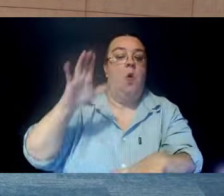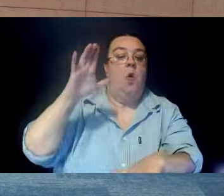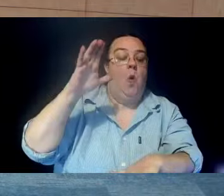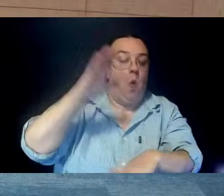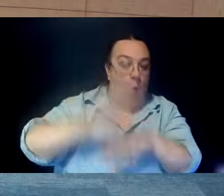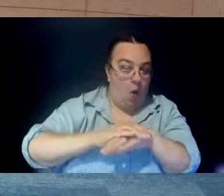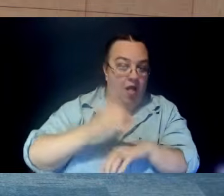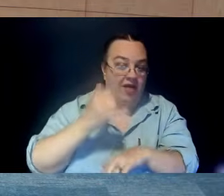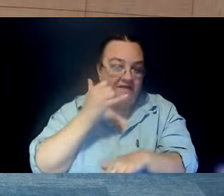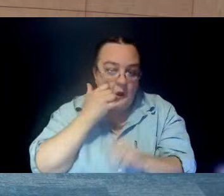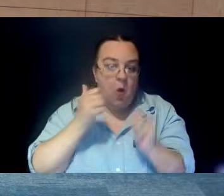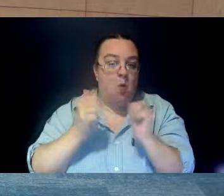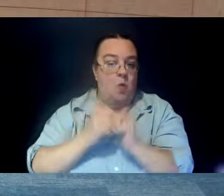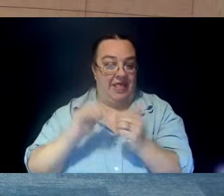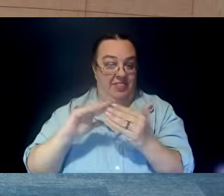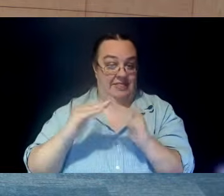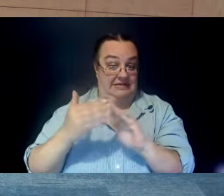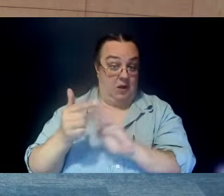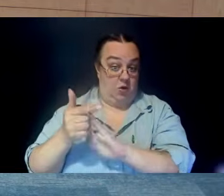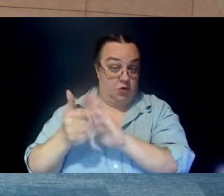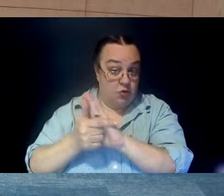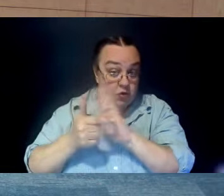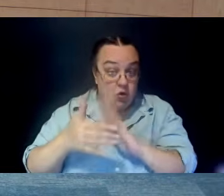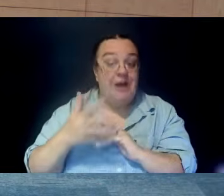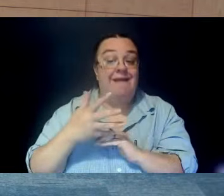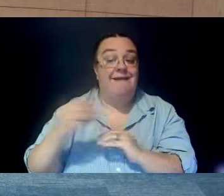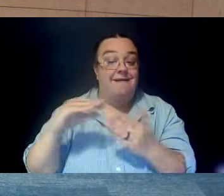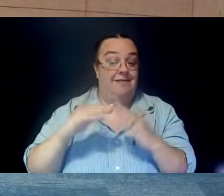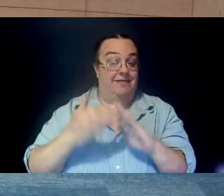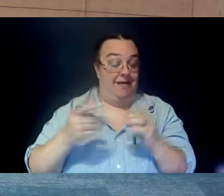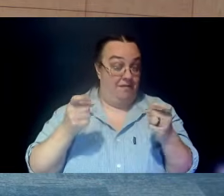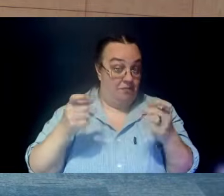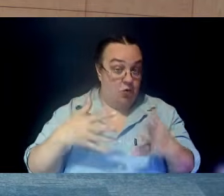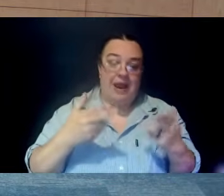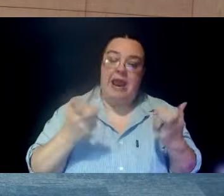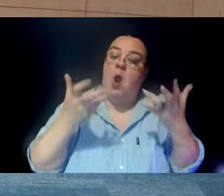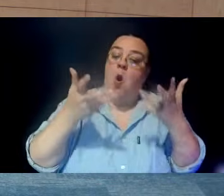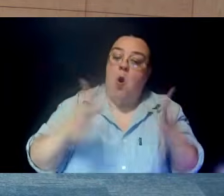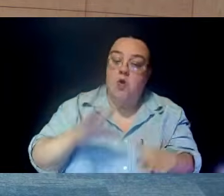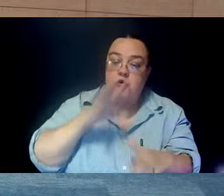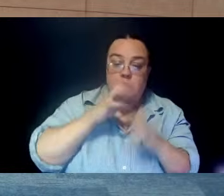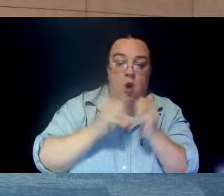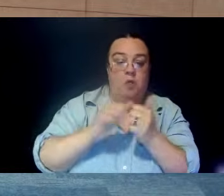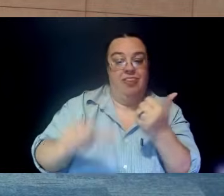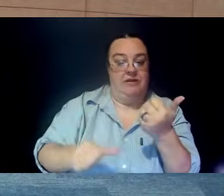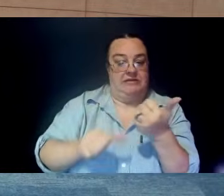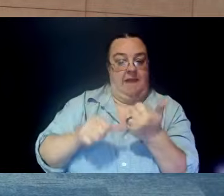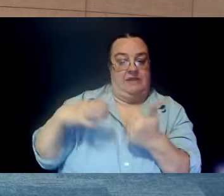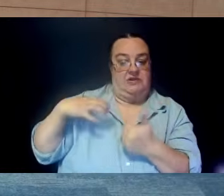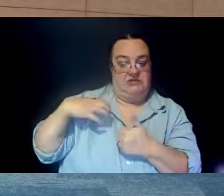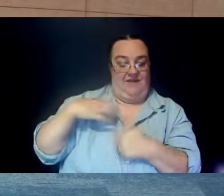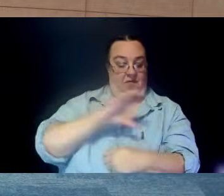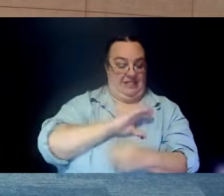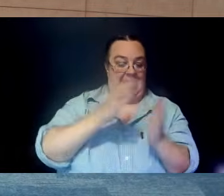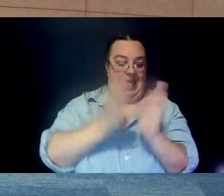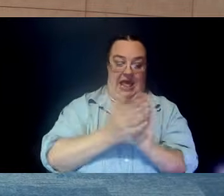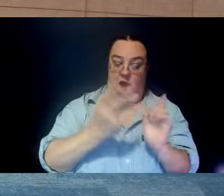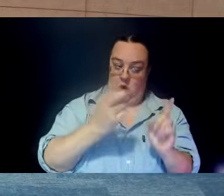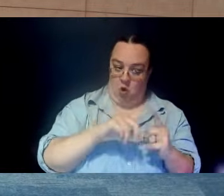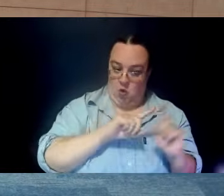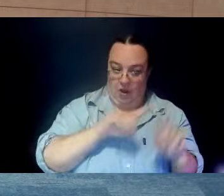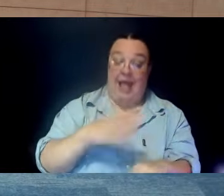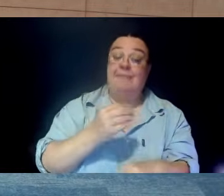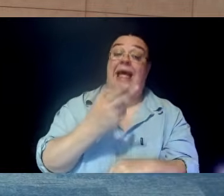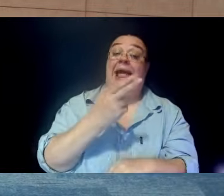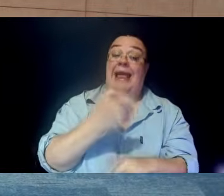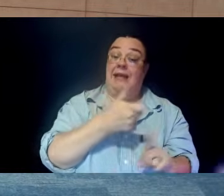phone with the town attorney and the town administrator. He had already talked to the deputy chief of police and asked her to head in, and he was on the